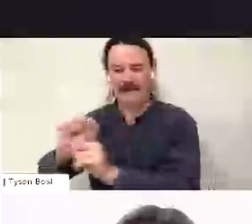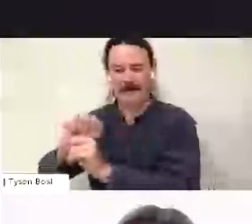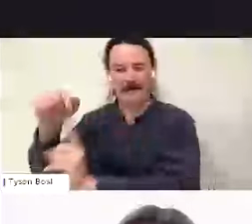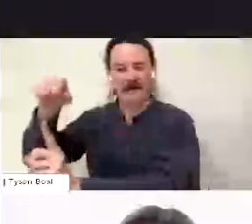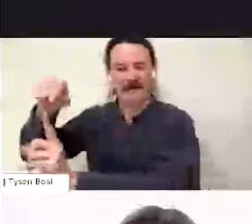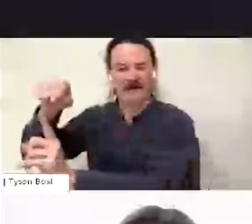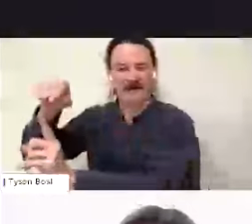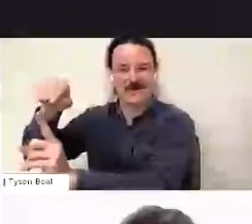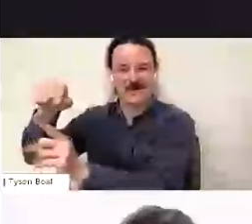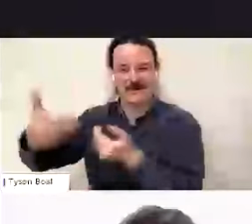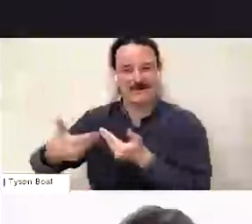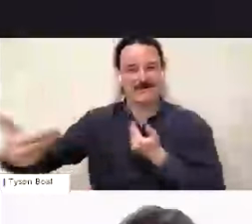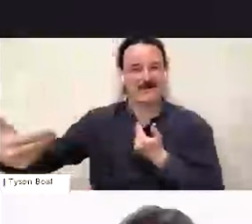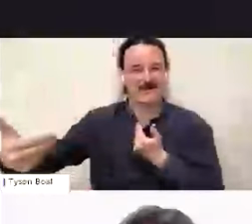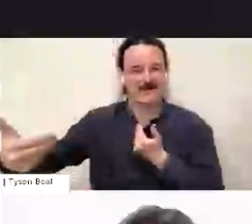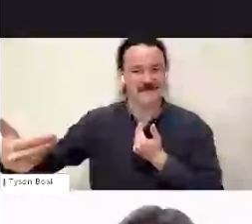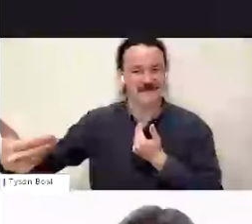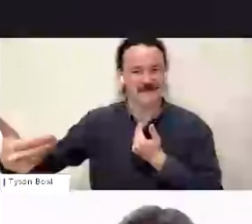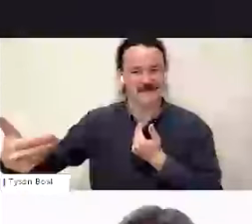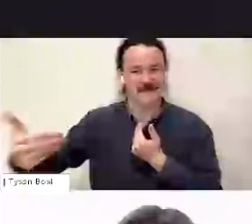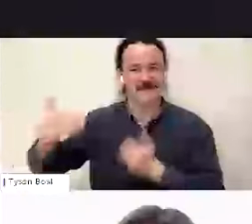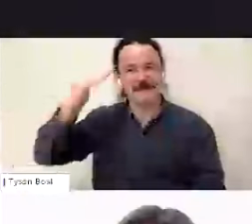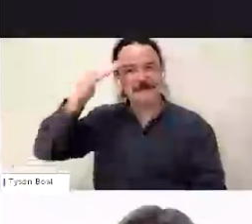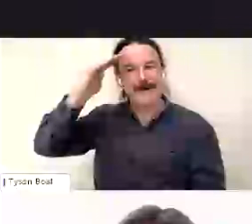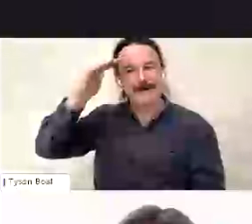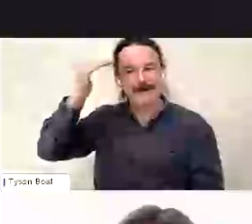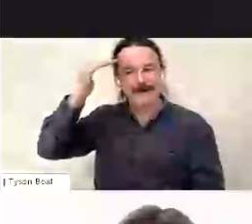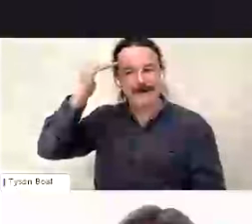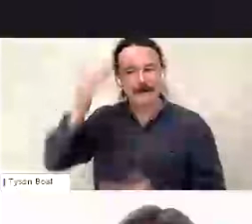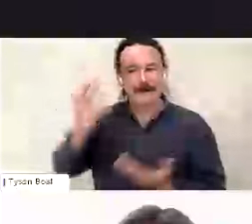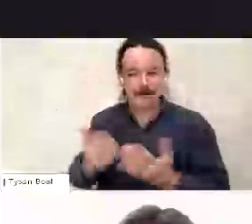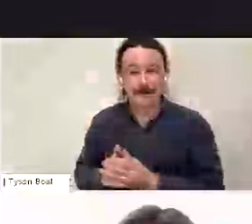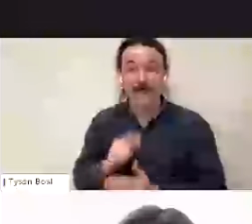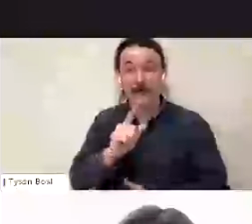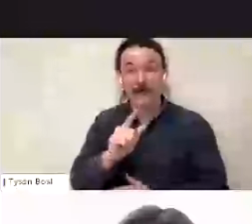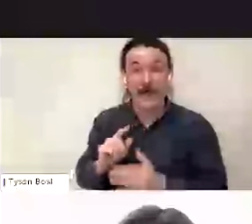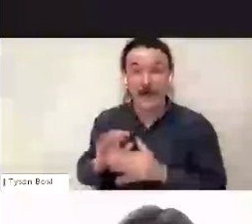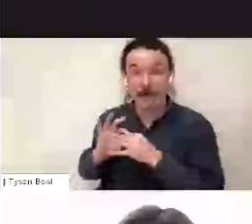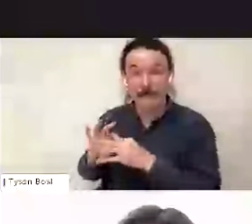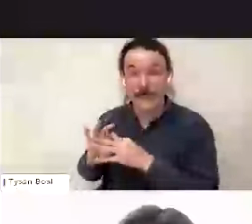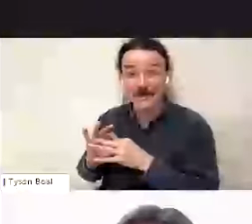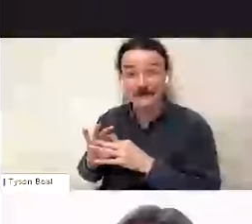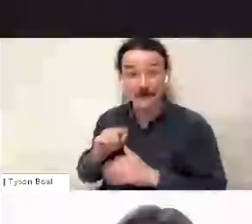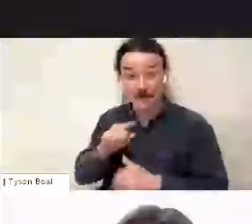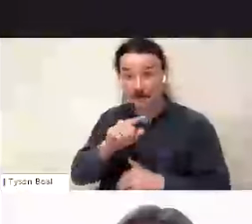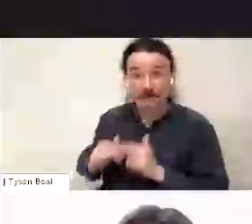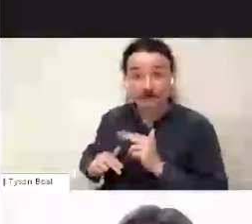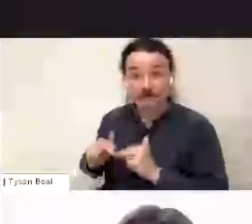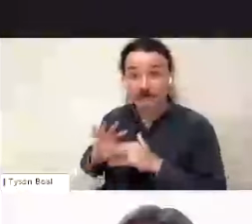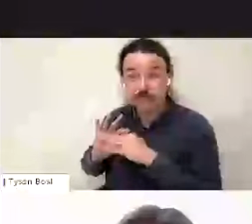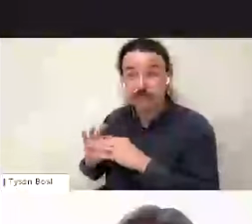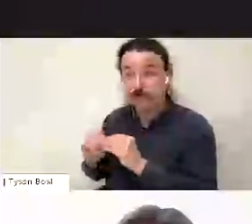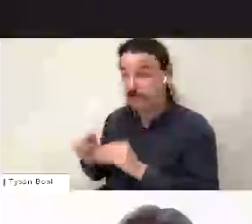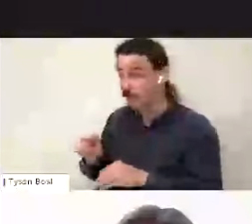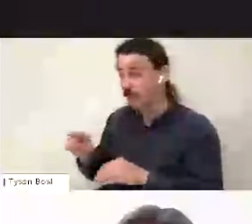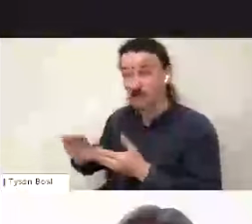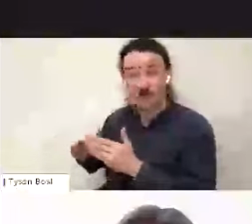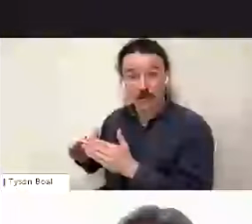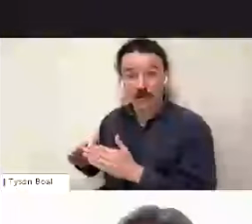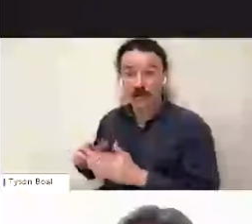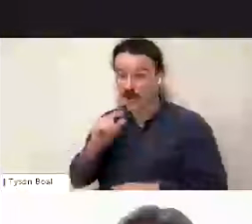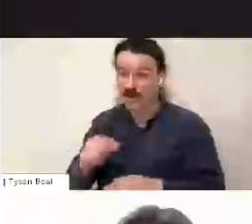some of the relationships that anyone can build with our communities can be some of the tightest you'll ever have in your life as well. Um, you